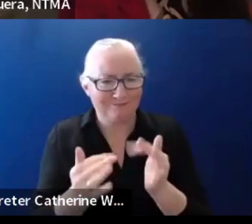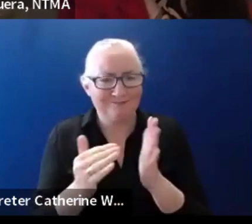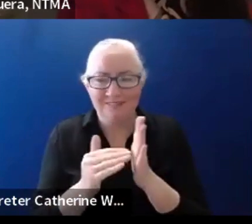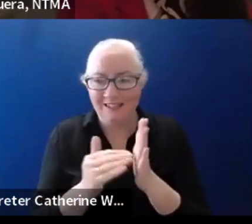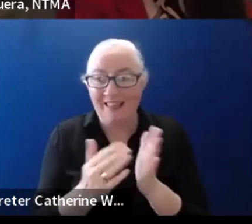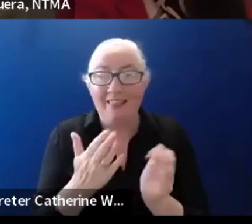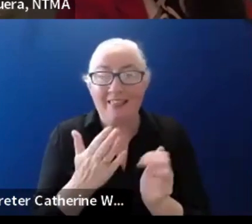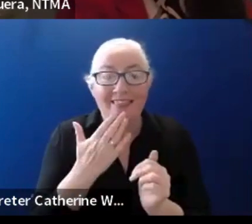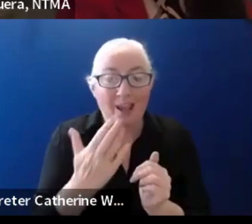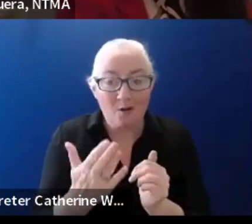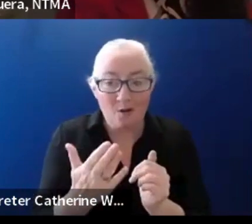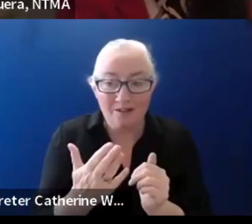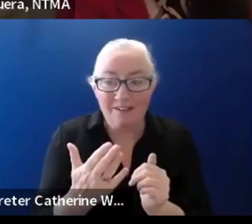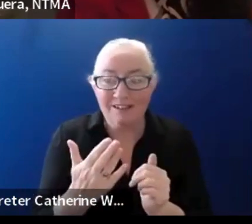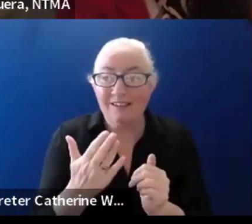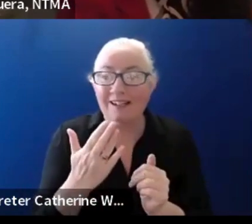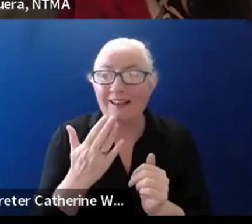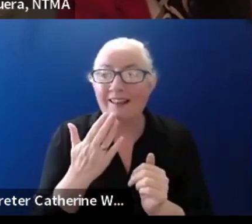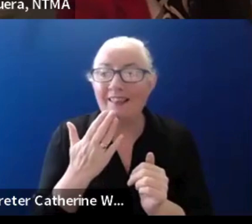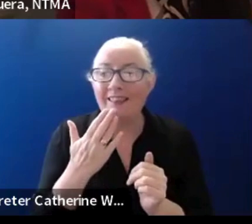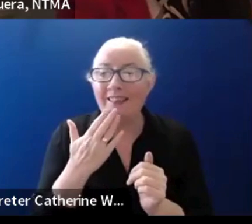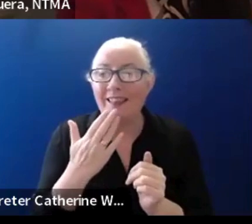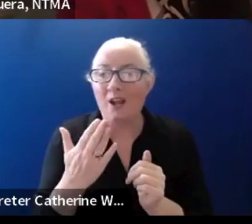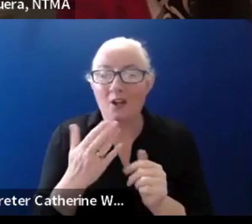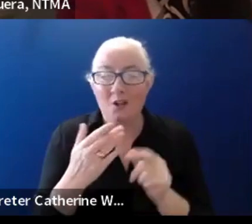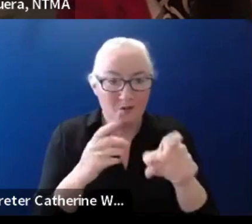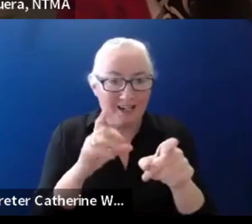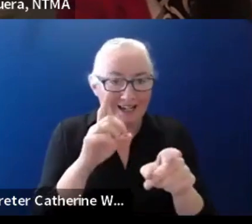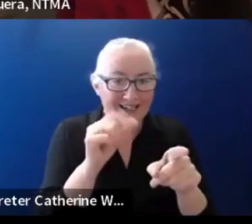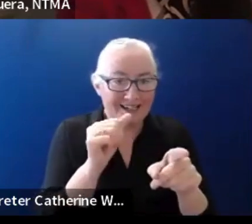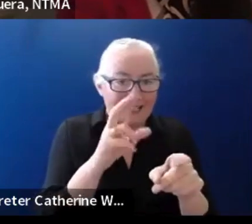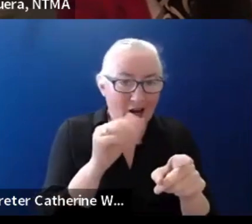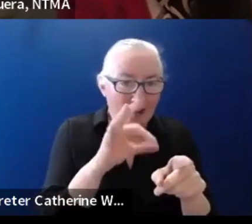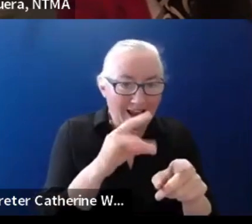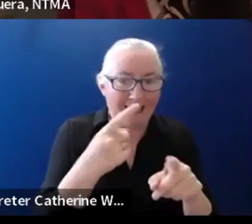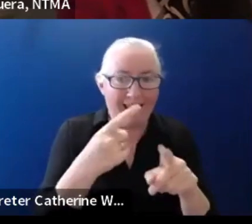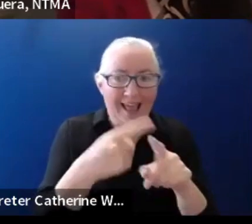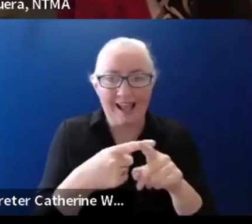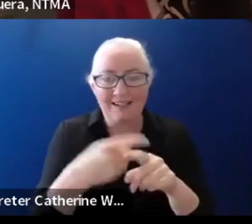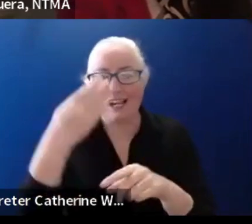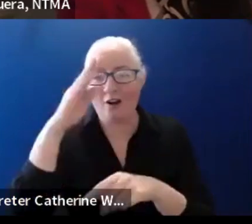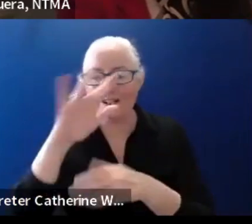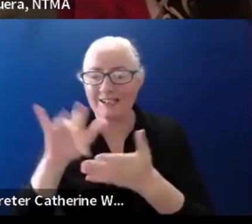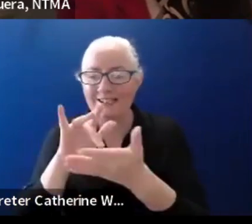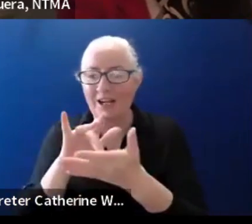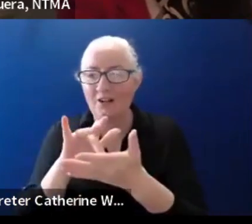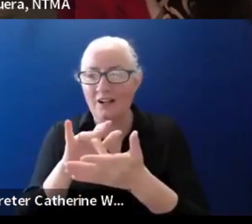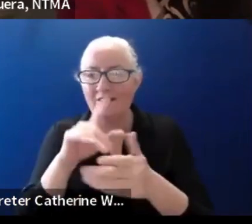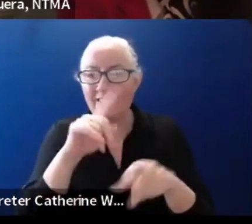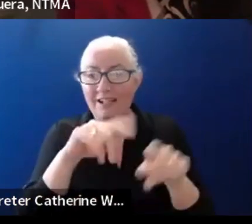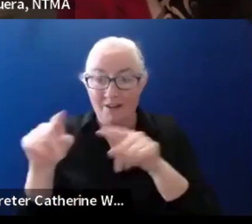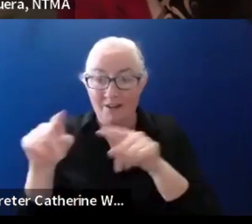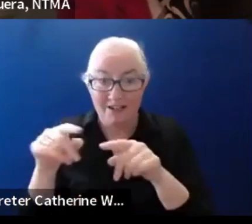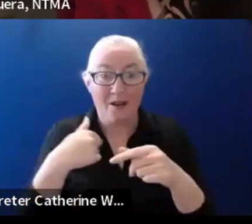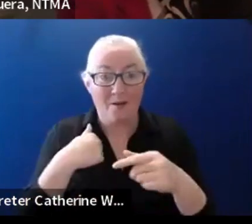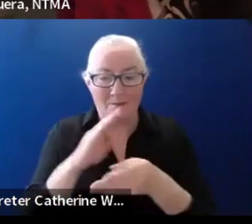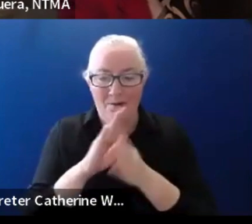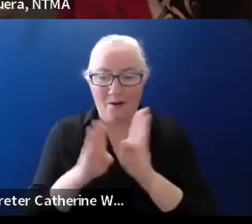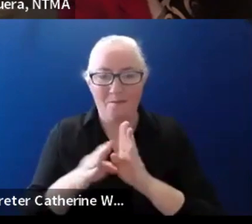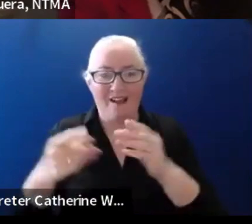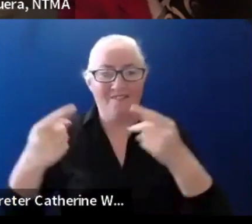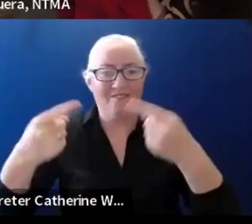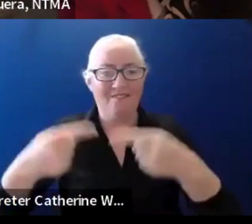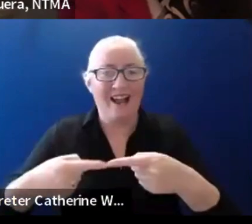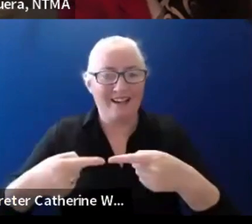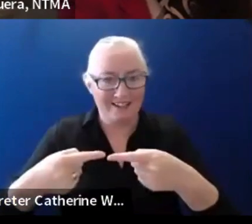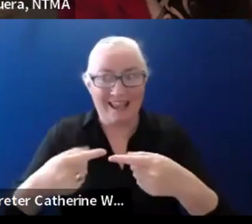And thank you to you, Daragh, and obviously the Irish Centre for Diversity for being a finalist and this